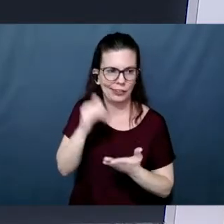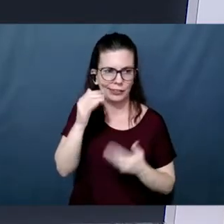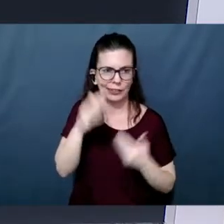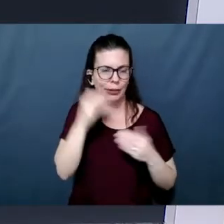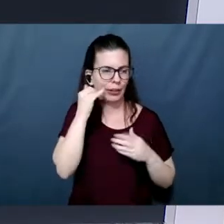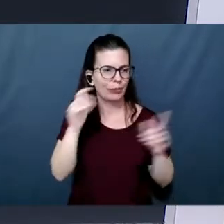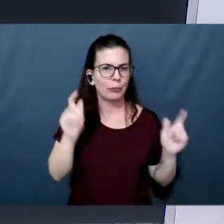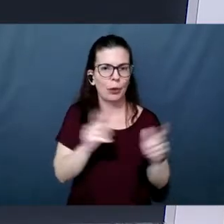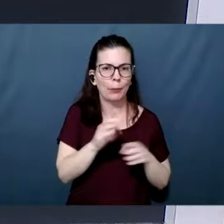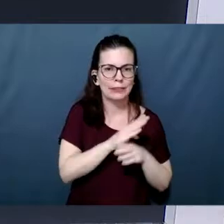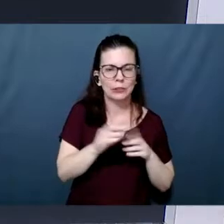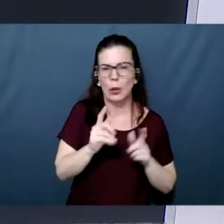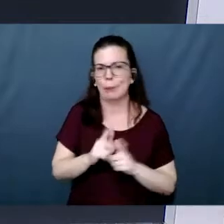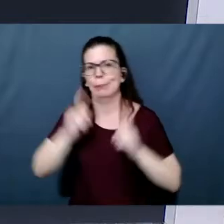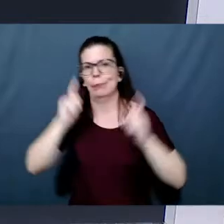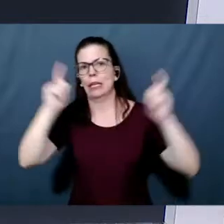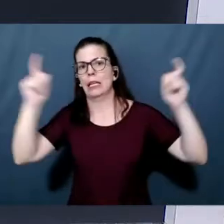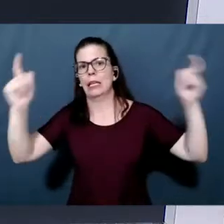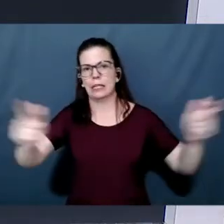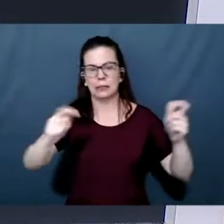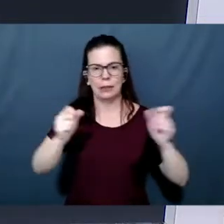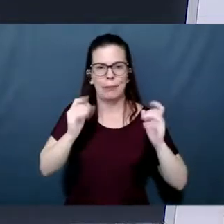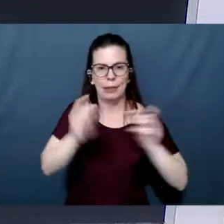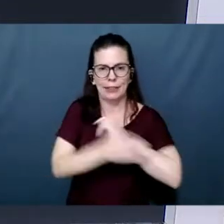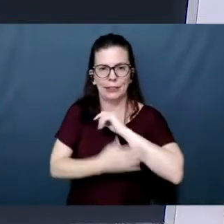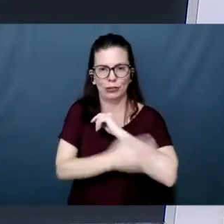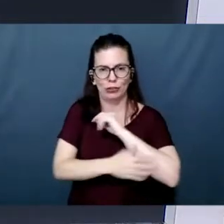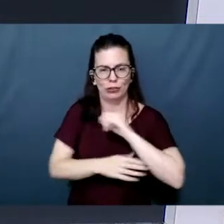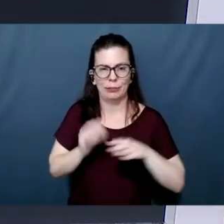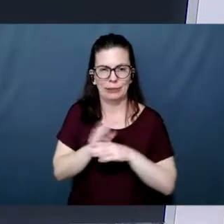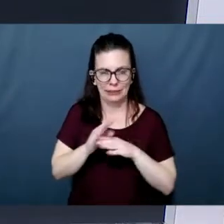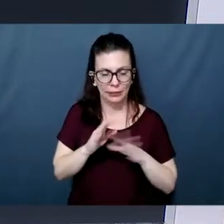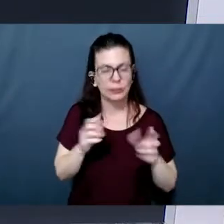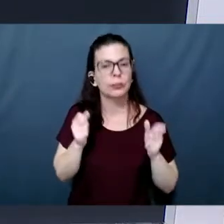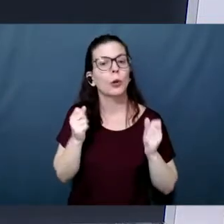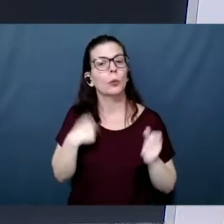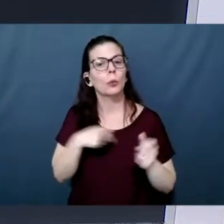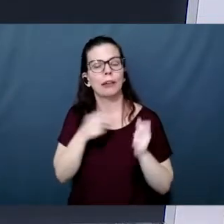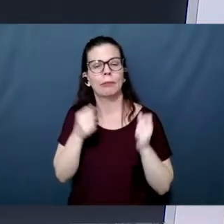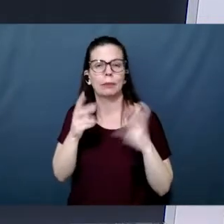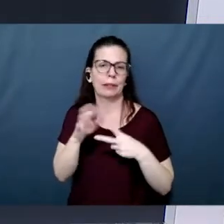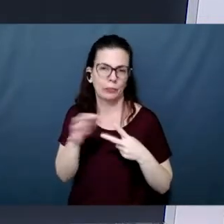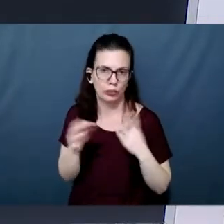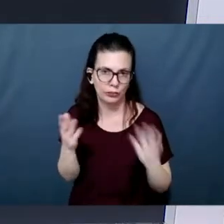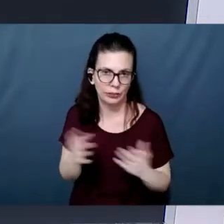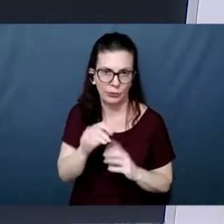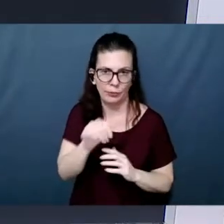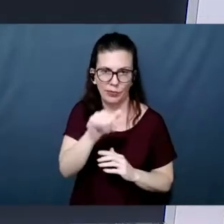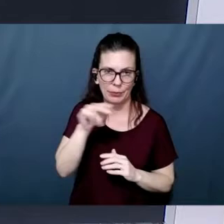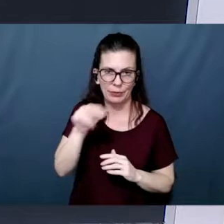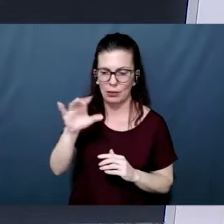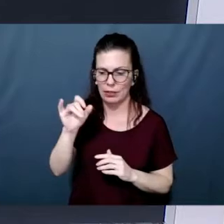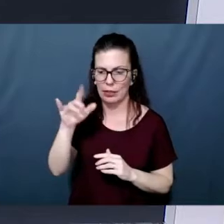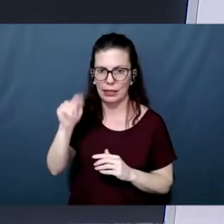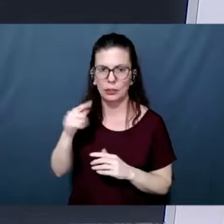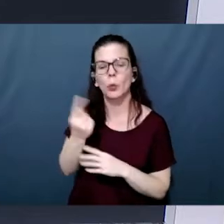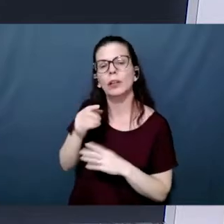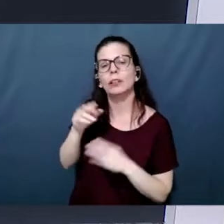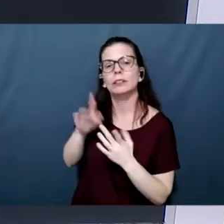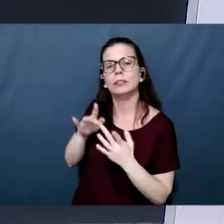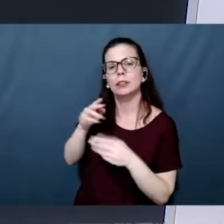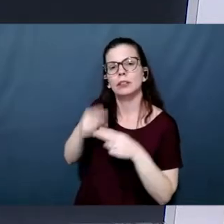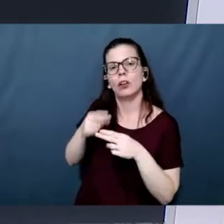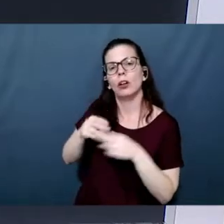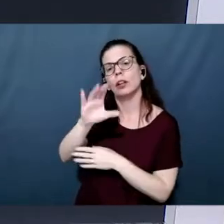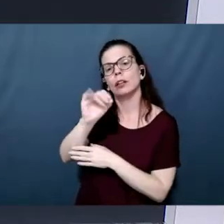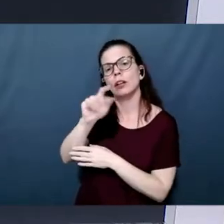enterprise. So within Amazon Connect, we have a ton of different features, right? And one of these features is Contact Lens. So Contact Lens is a set of